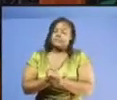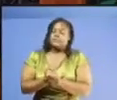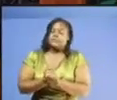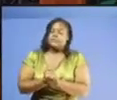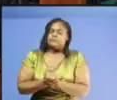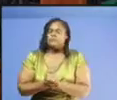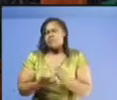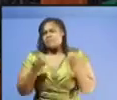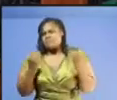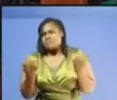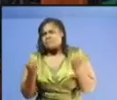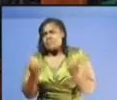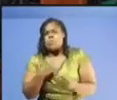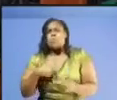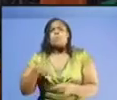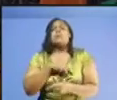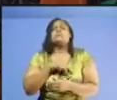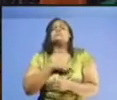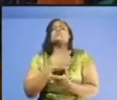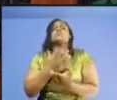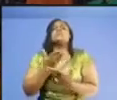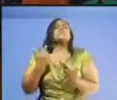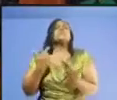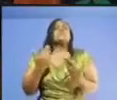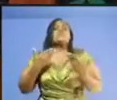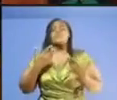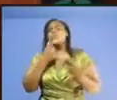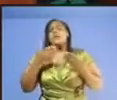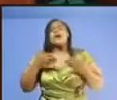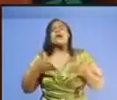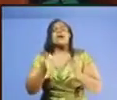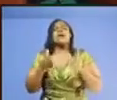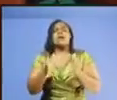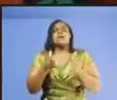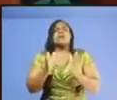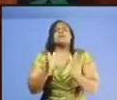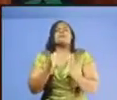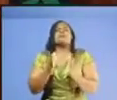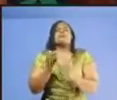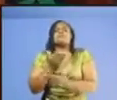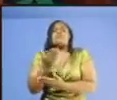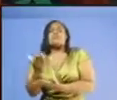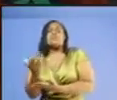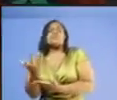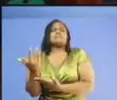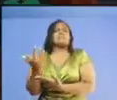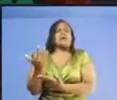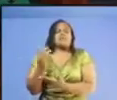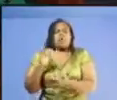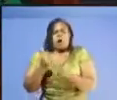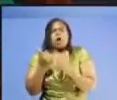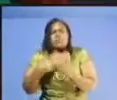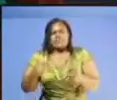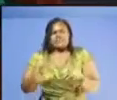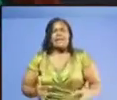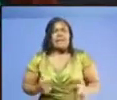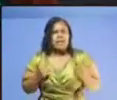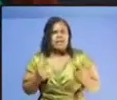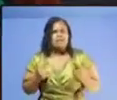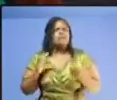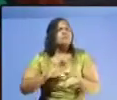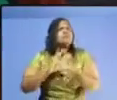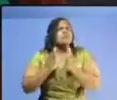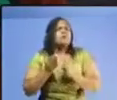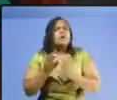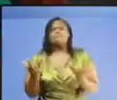There are so many of us who allow the things by which we live to become